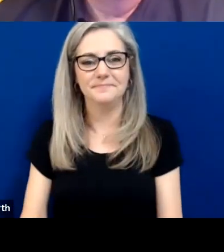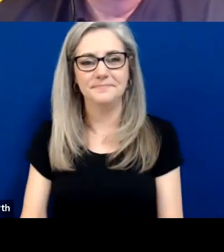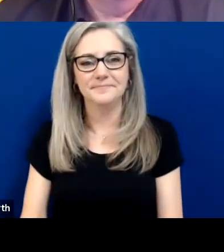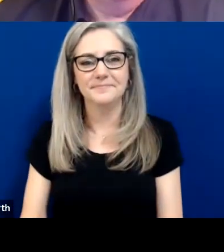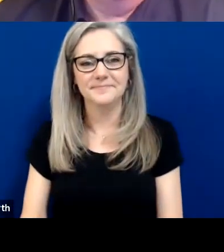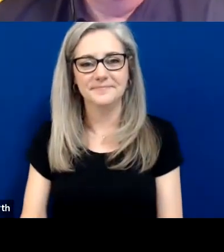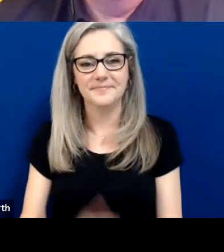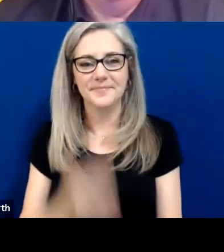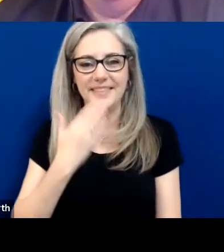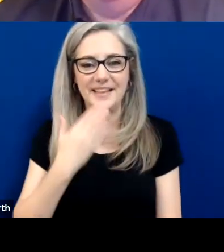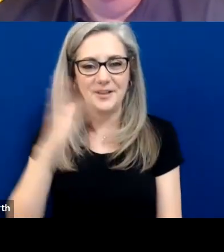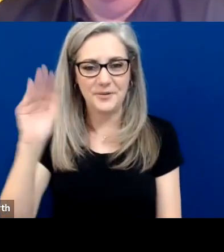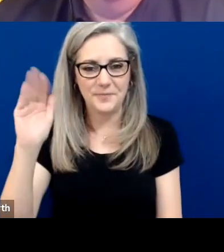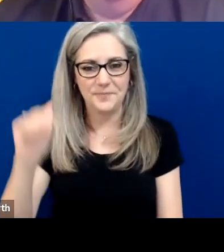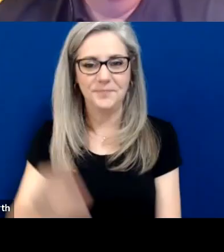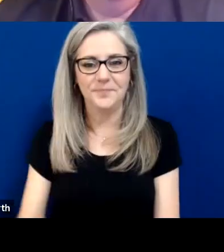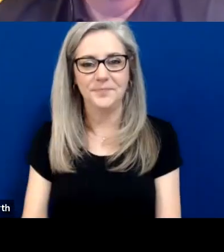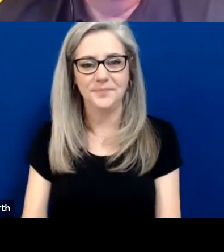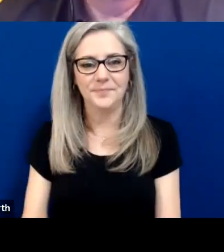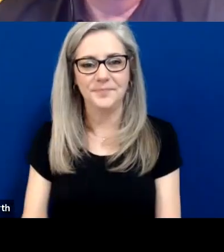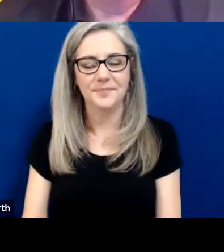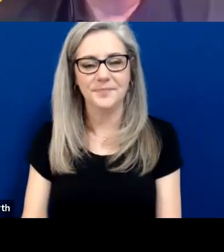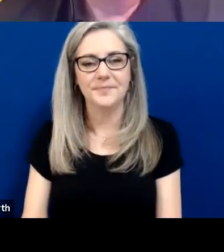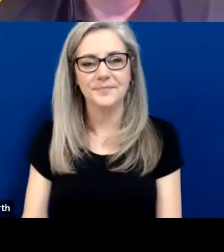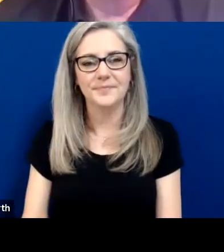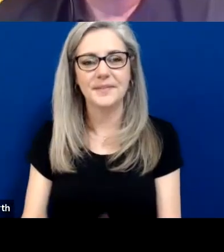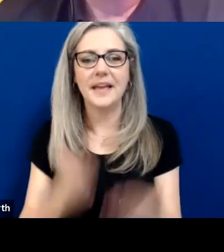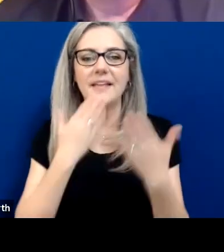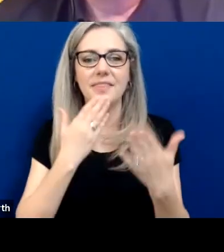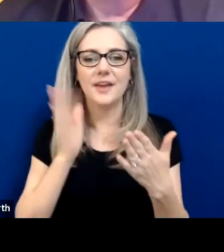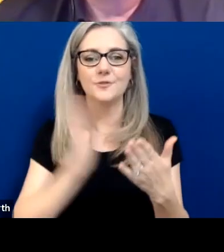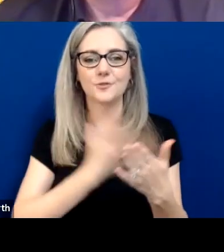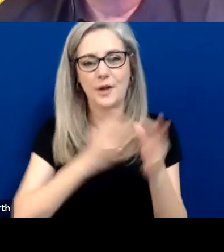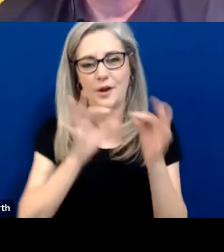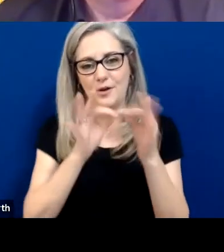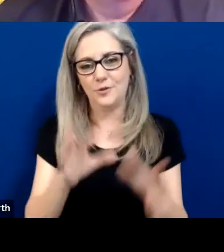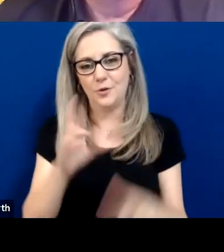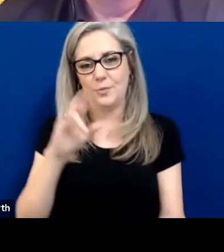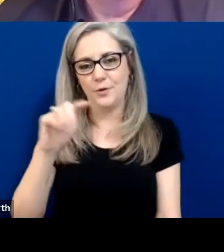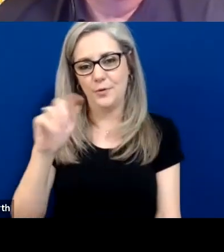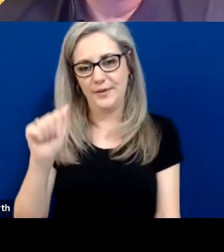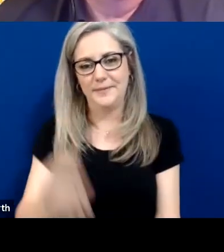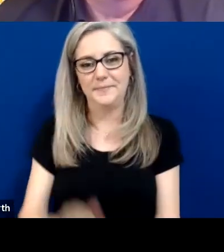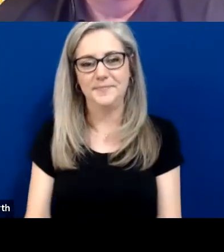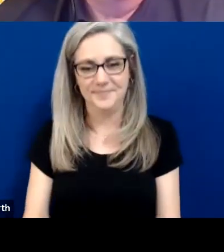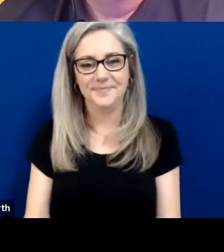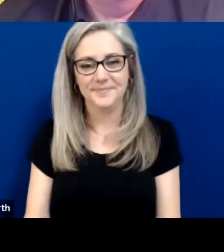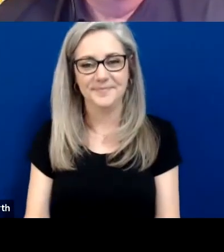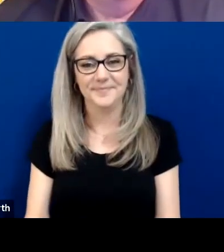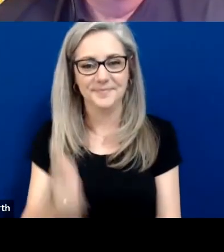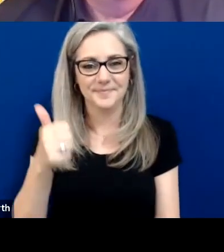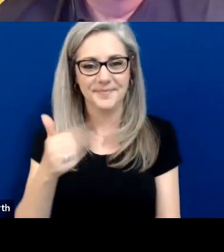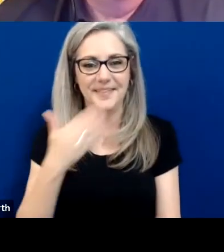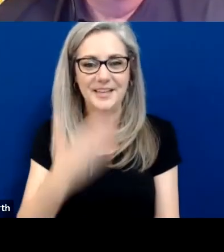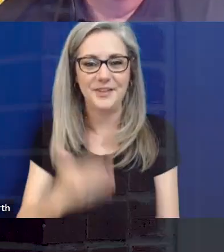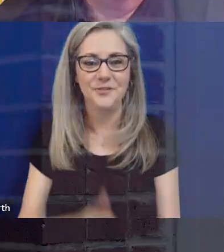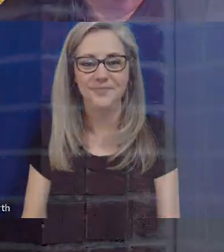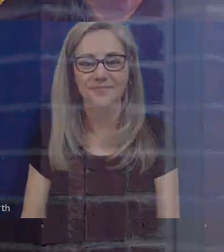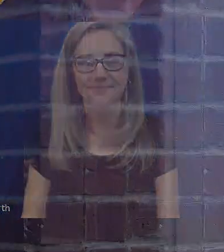Thank you. Thank you for attending. Many thanks to our signer, Rita Wedgeworth. Thank you.